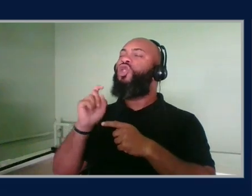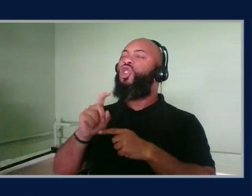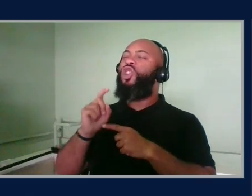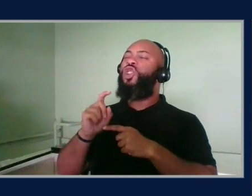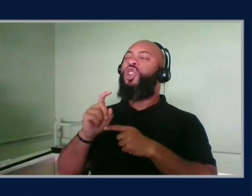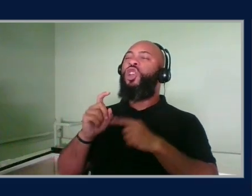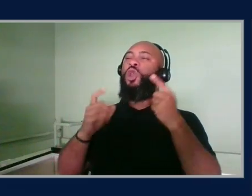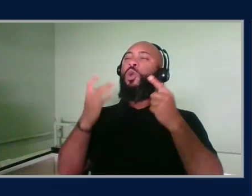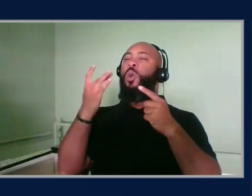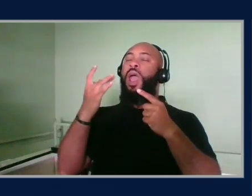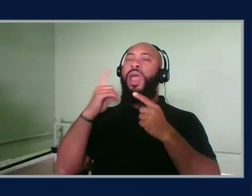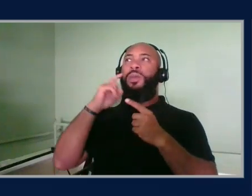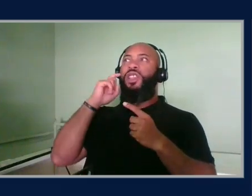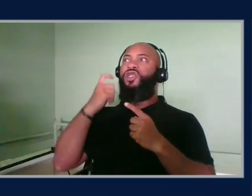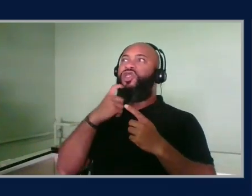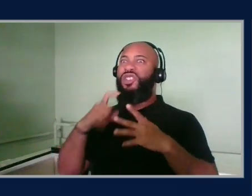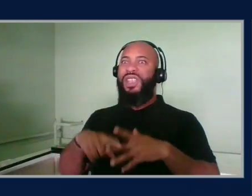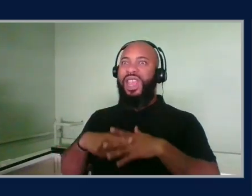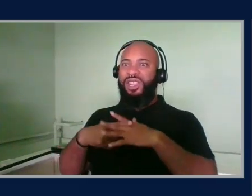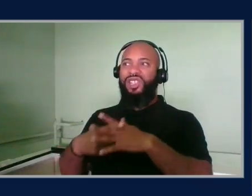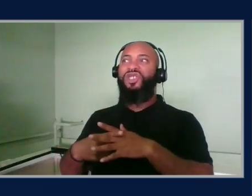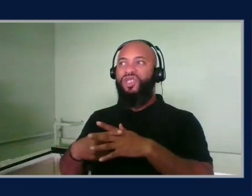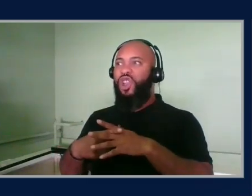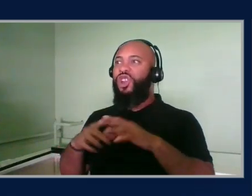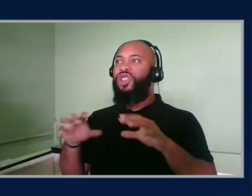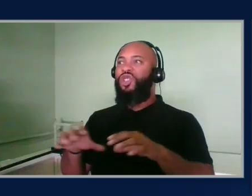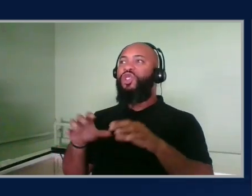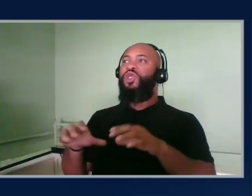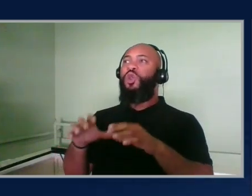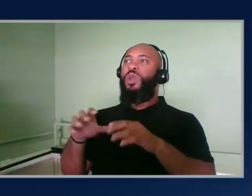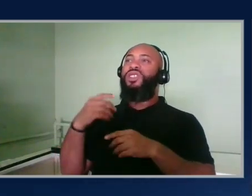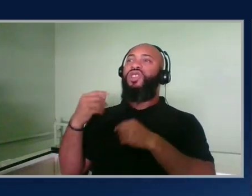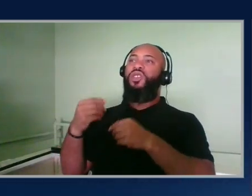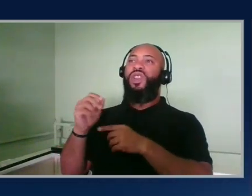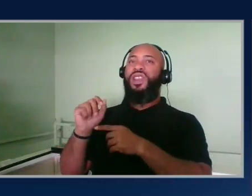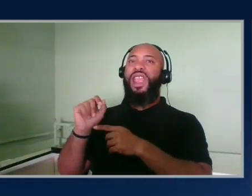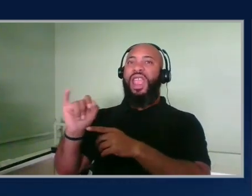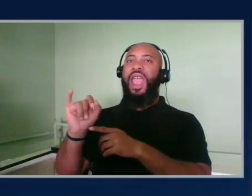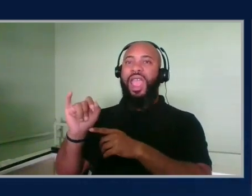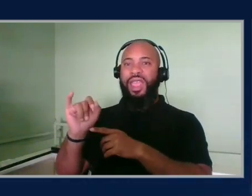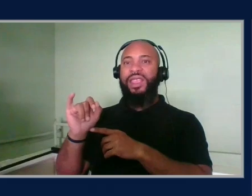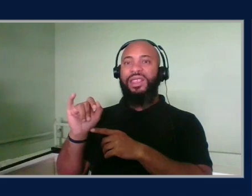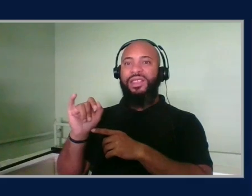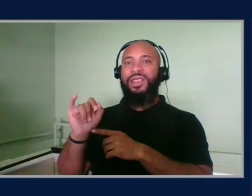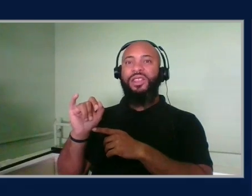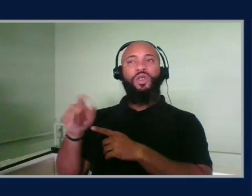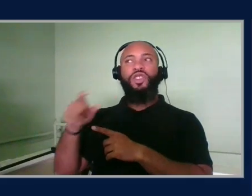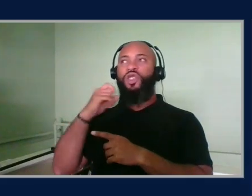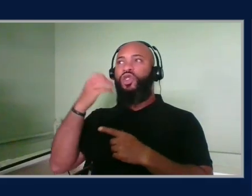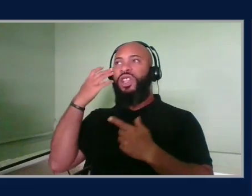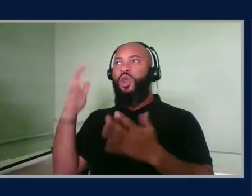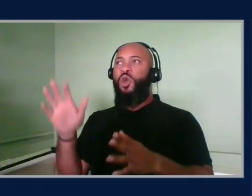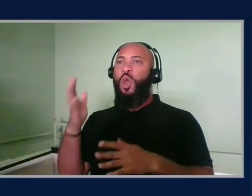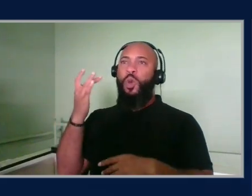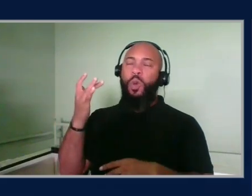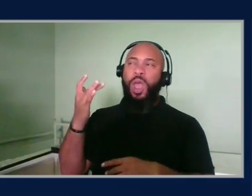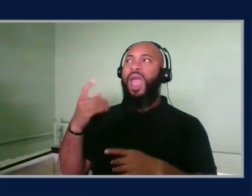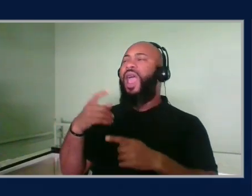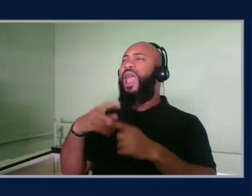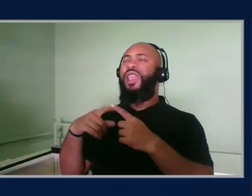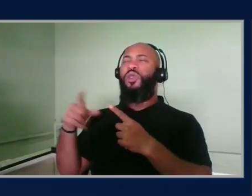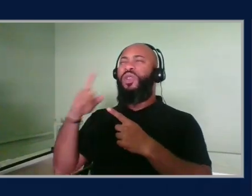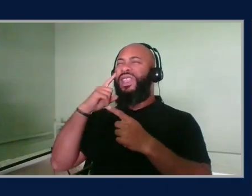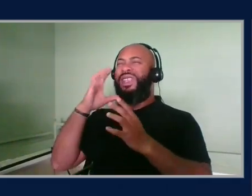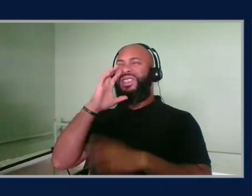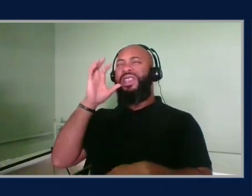especially when you're just getting started doing your generative AI, because sometimes you don't necessarily know why, or you think it's an anomaly, and sometimes